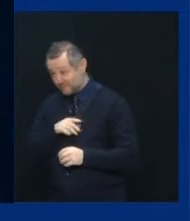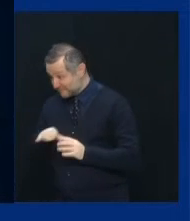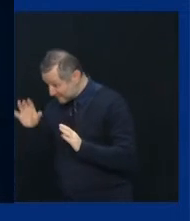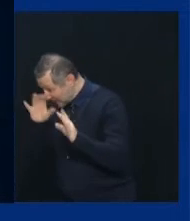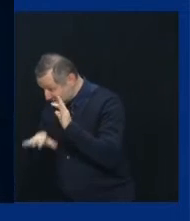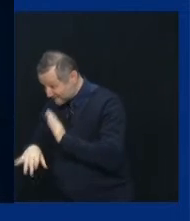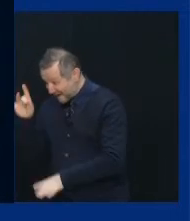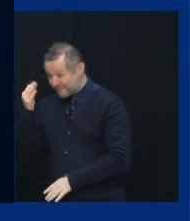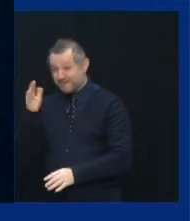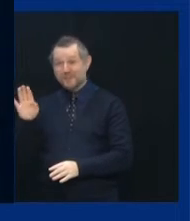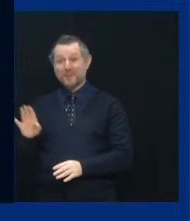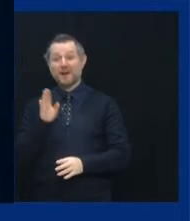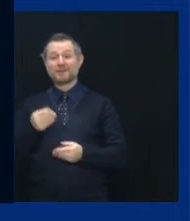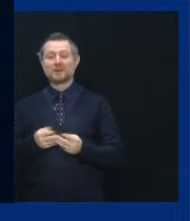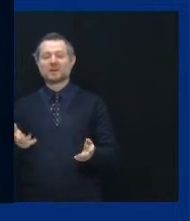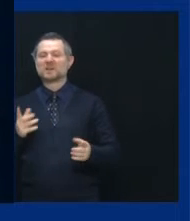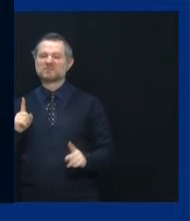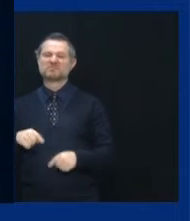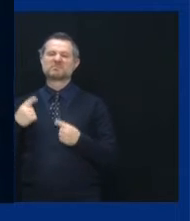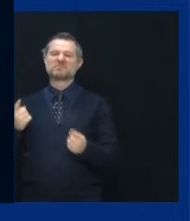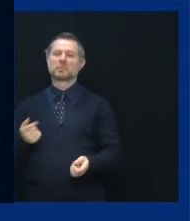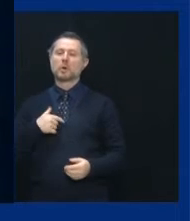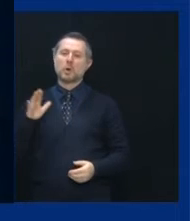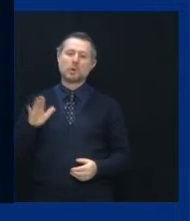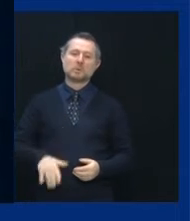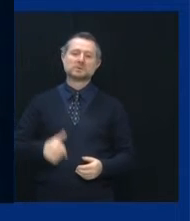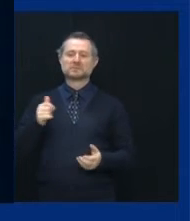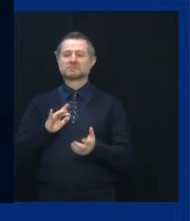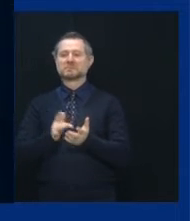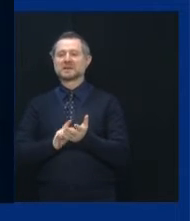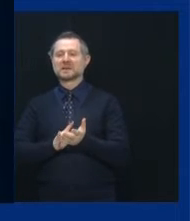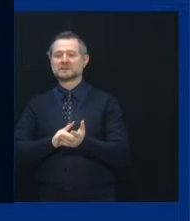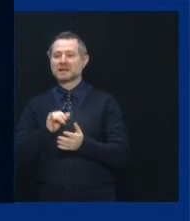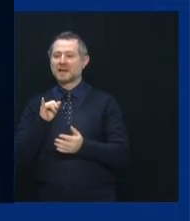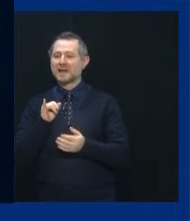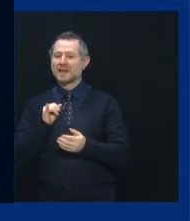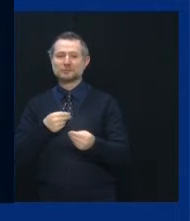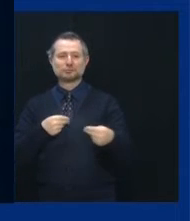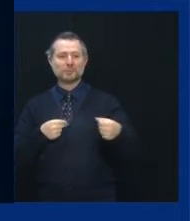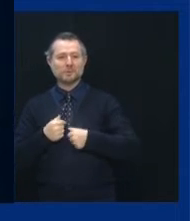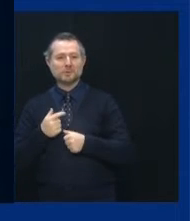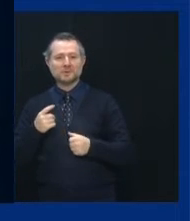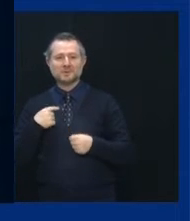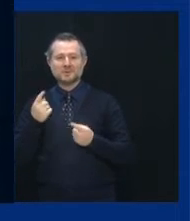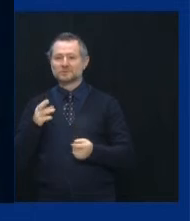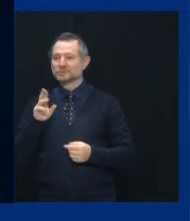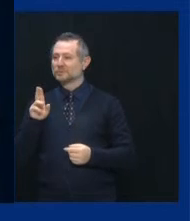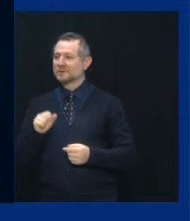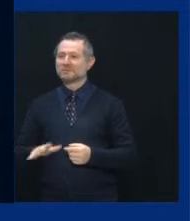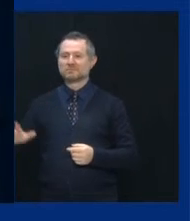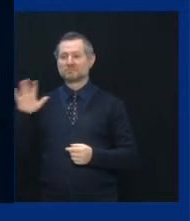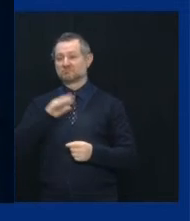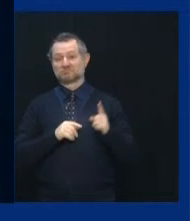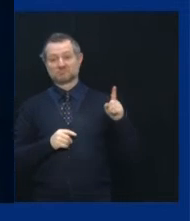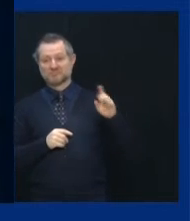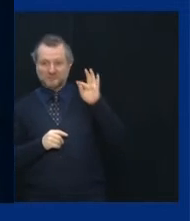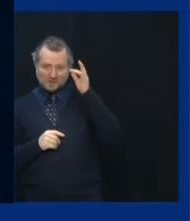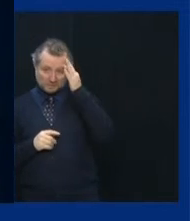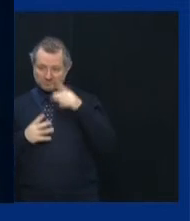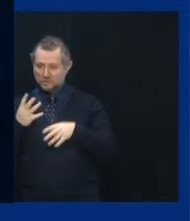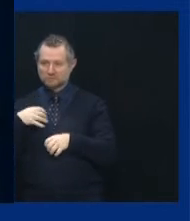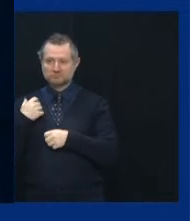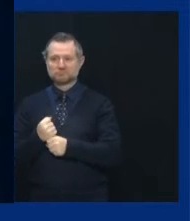Medicaid reimbursement in the United States because they don't believe in providing health care coverage